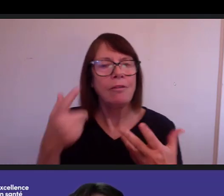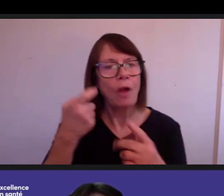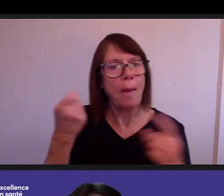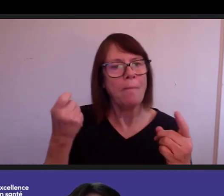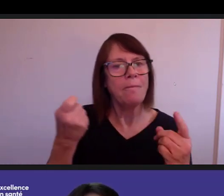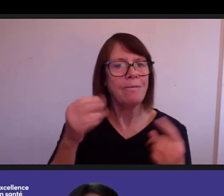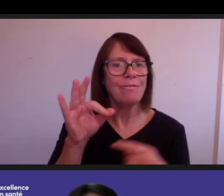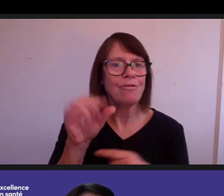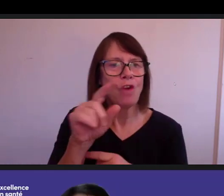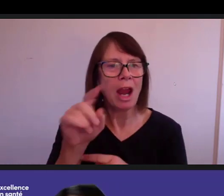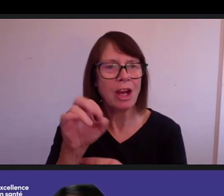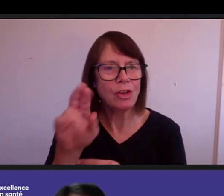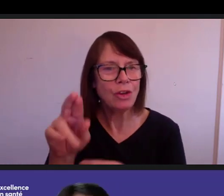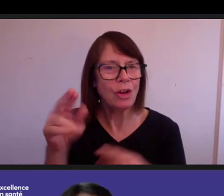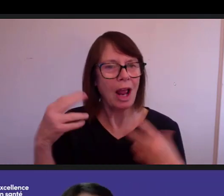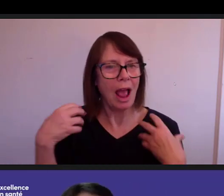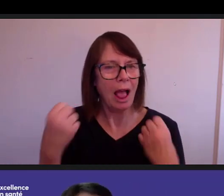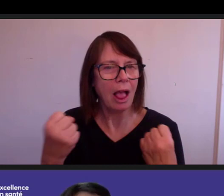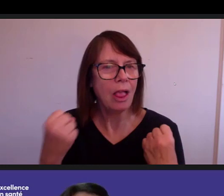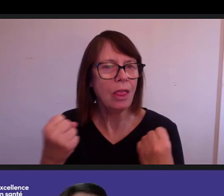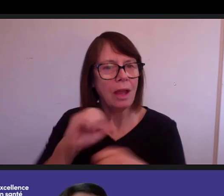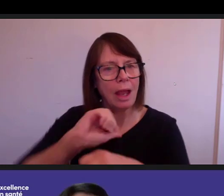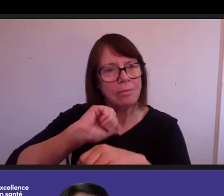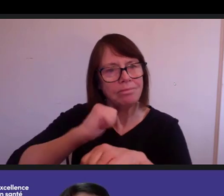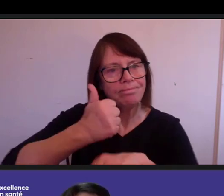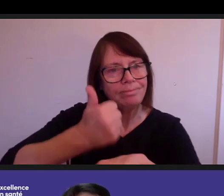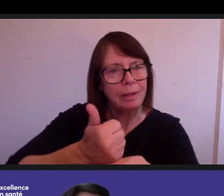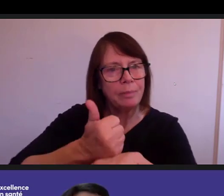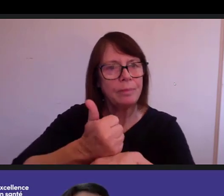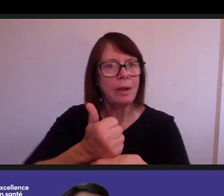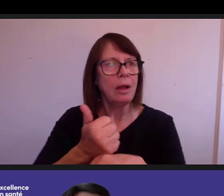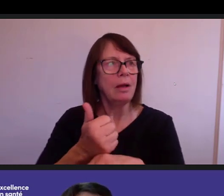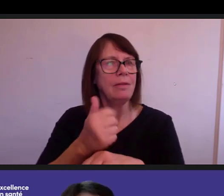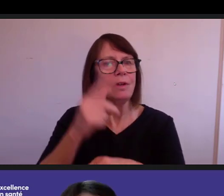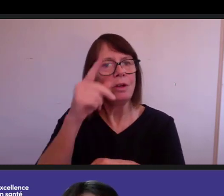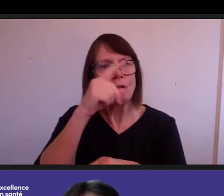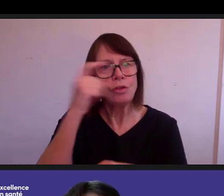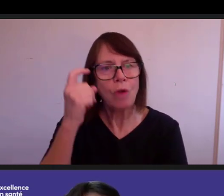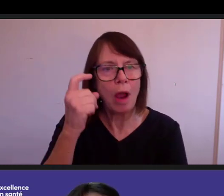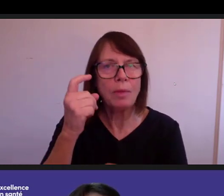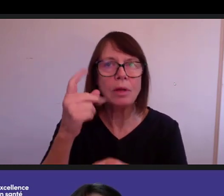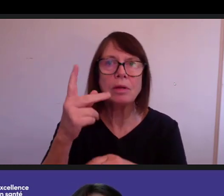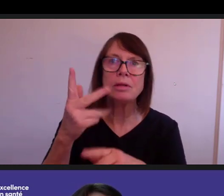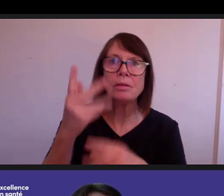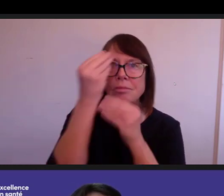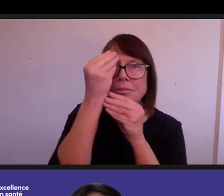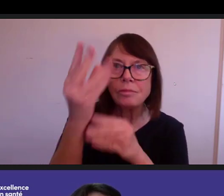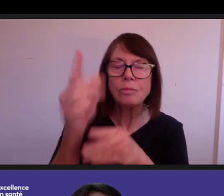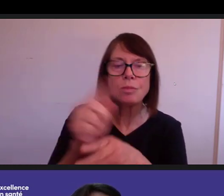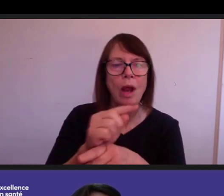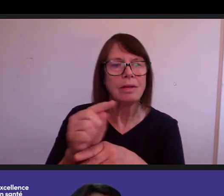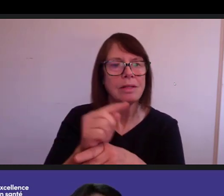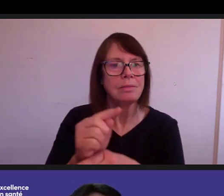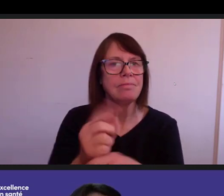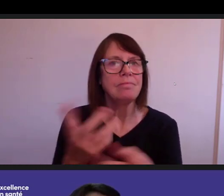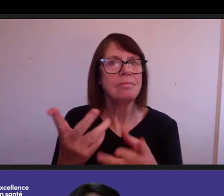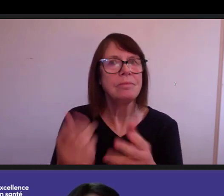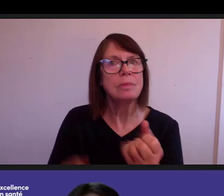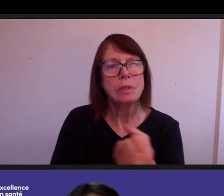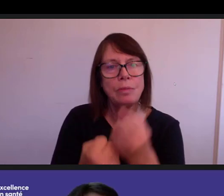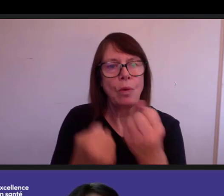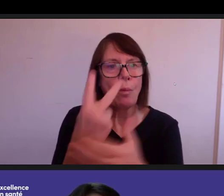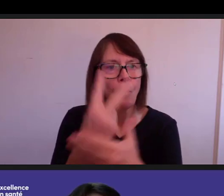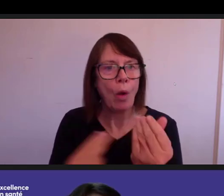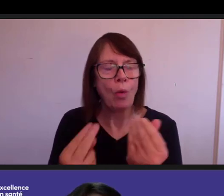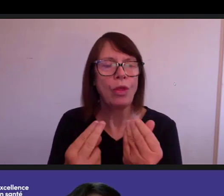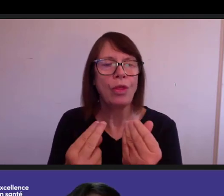who will speak about the implementation of trauma and resiliency informed practices that support both those